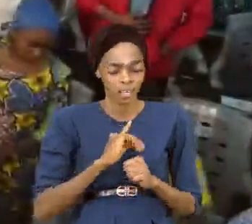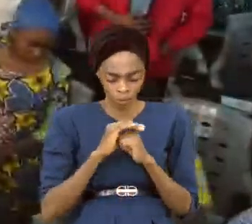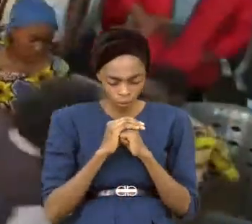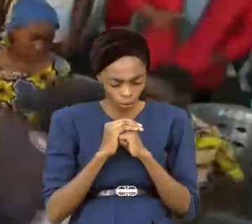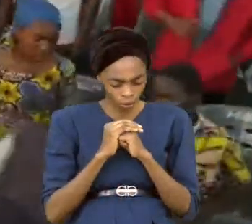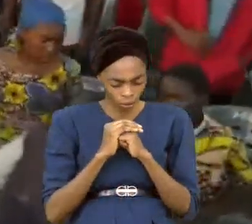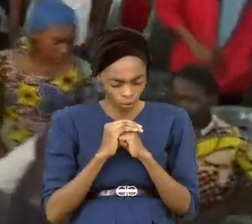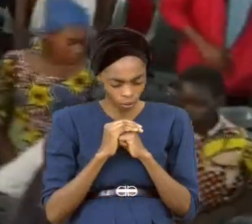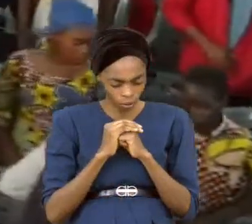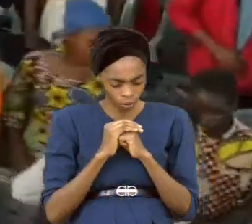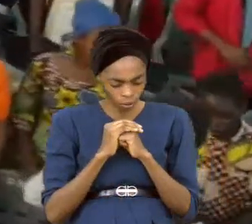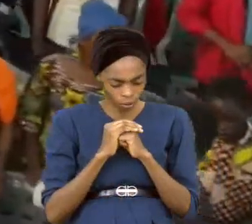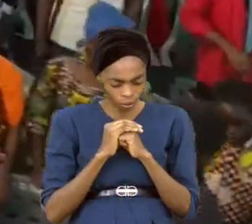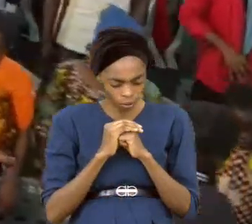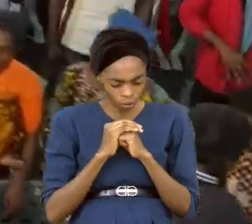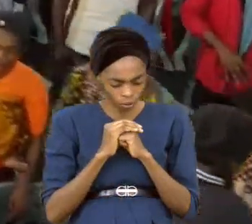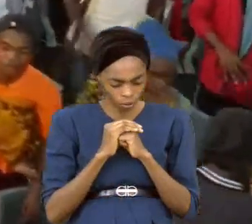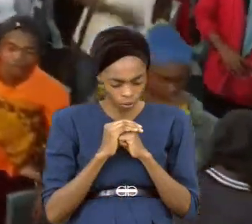I worship you.